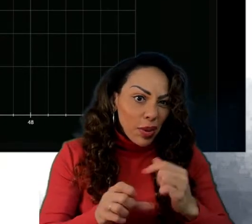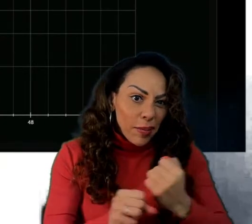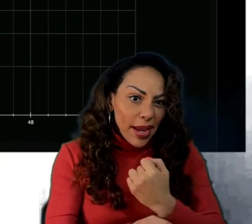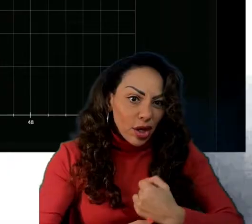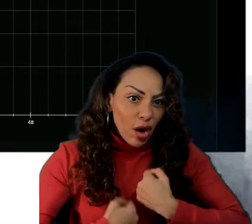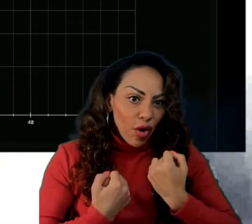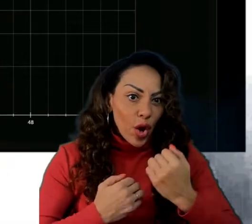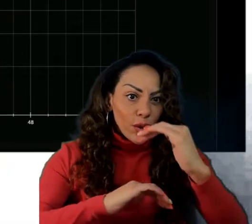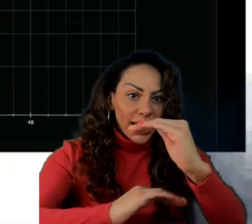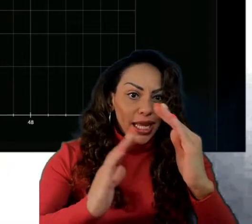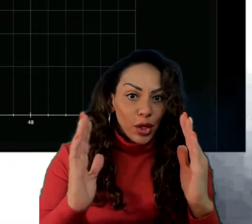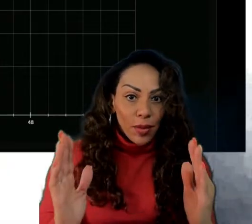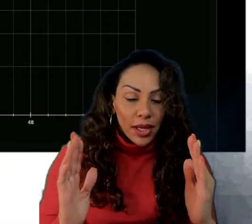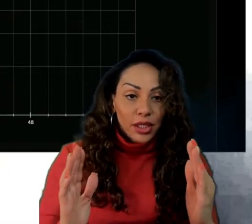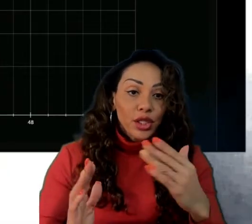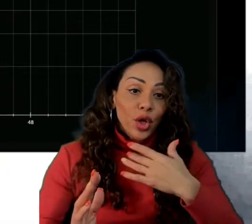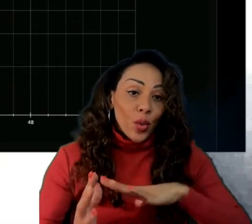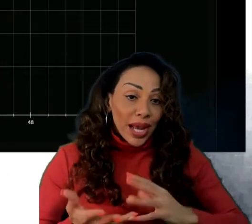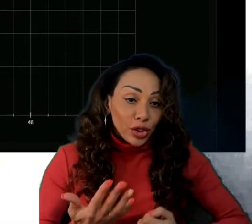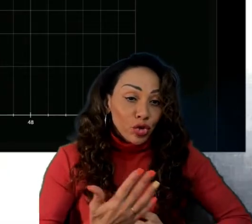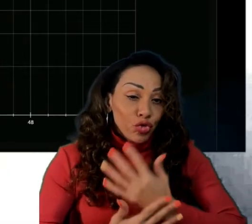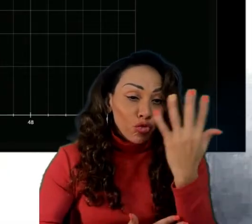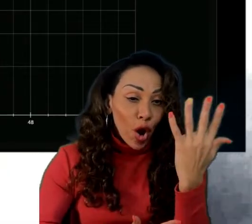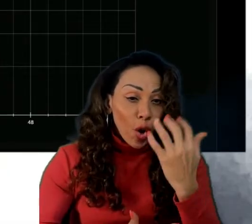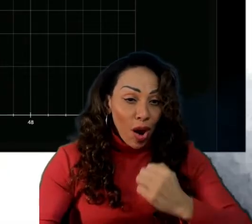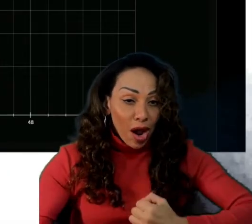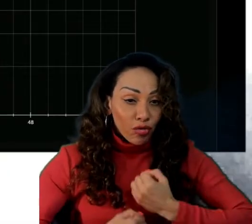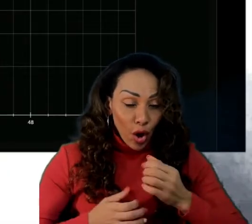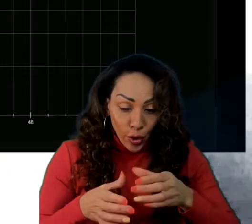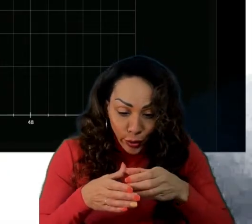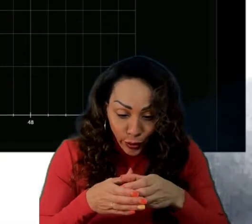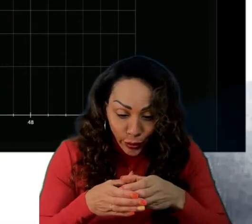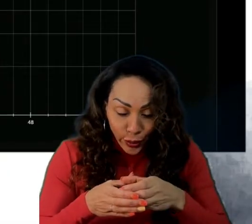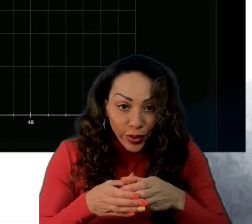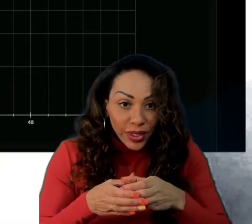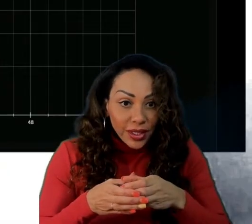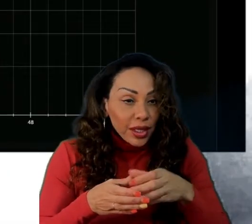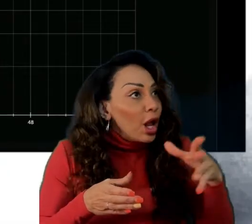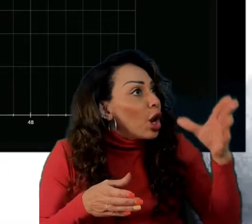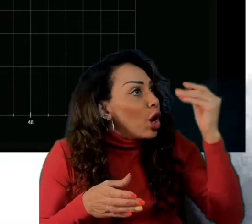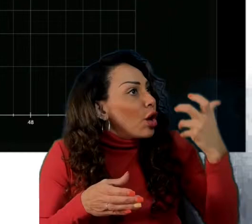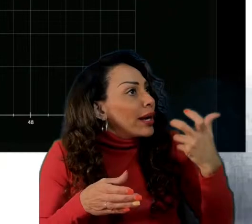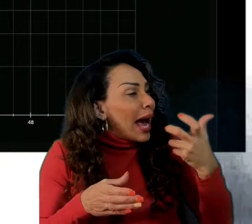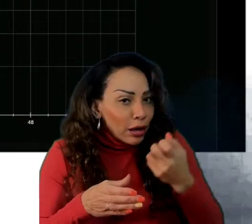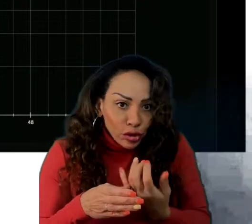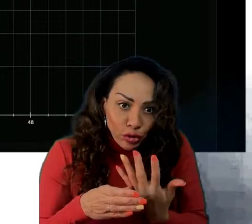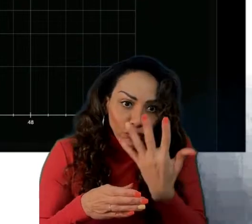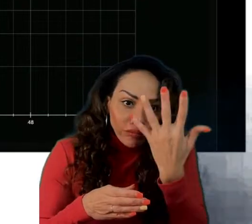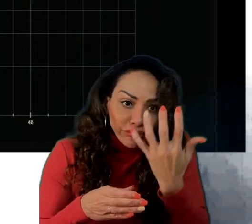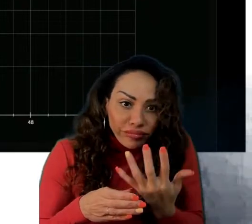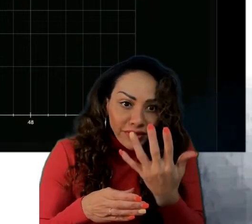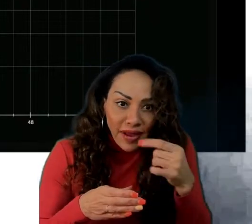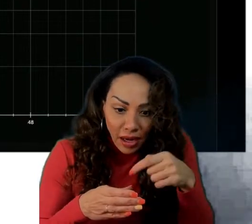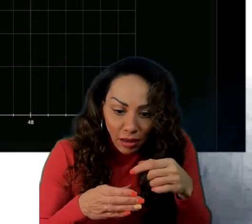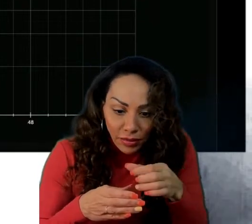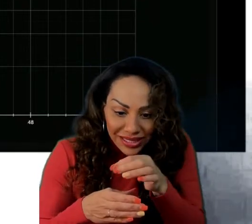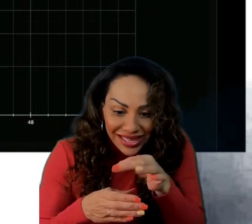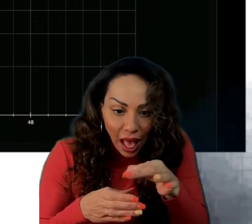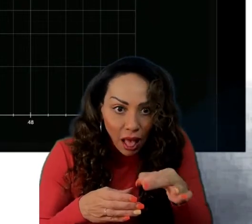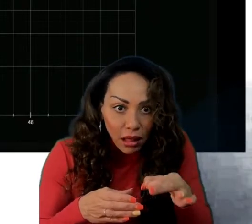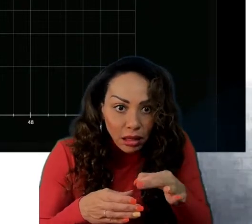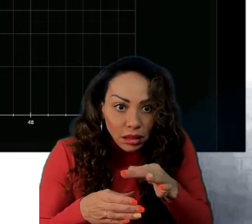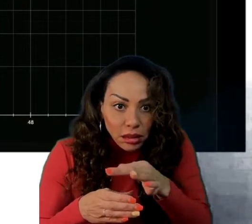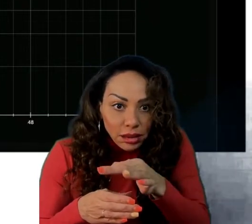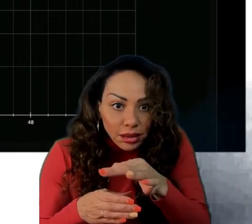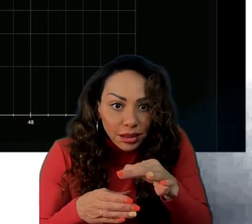very small amount, and then we had to learn how to keep it happy and grow up the amount of cells reliably in time